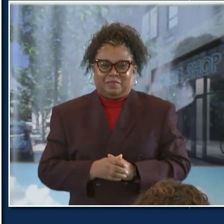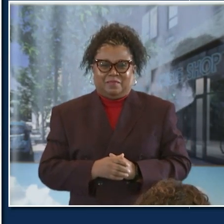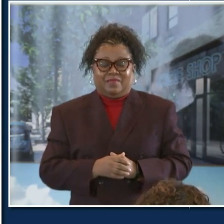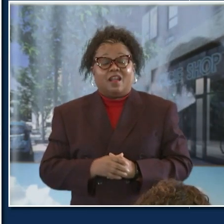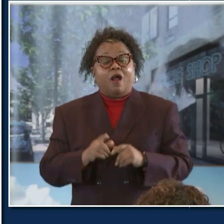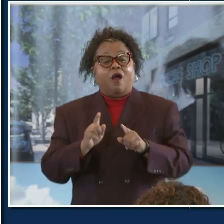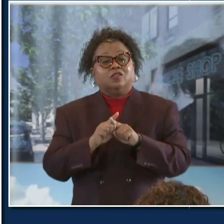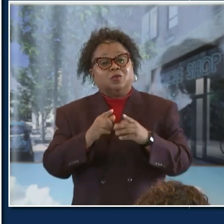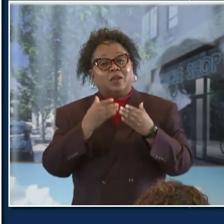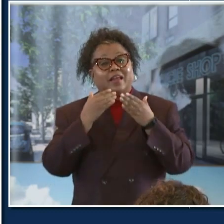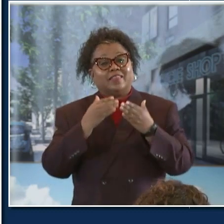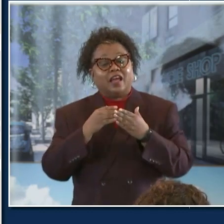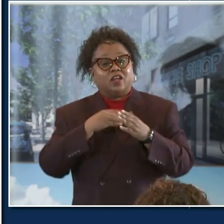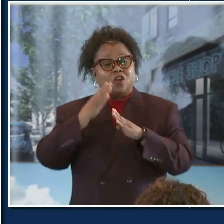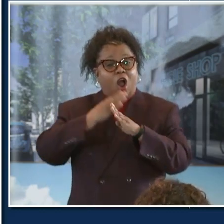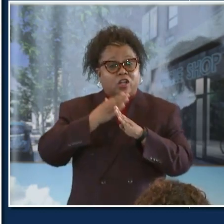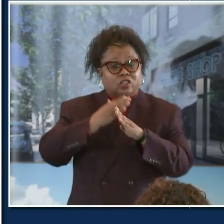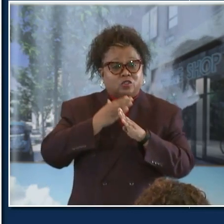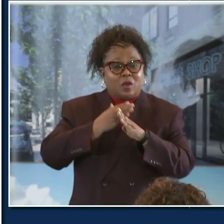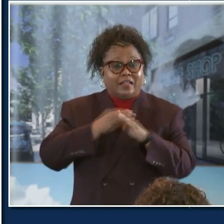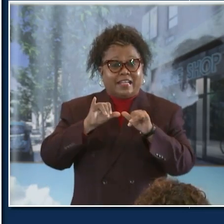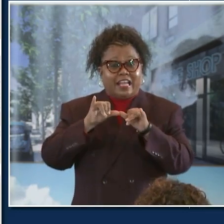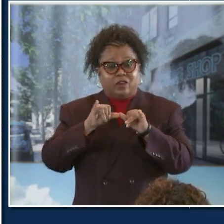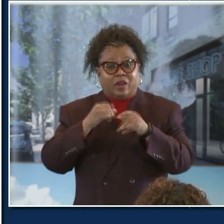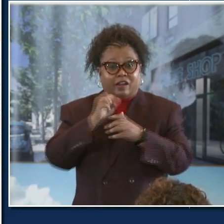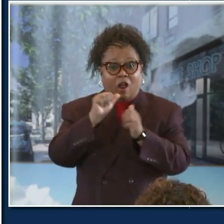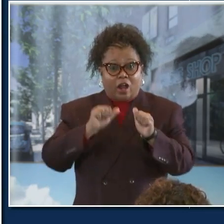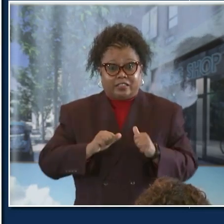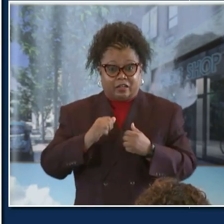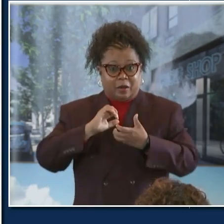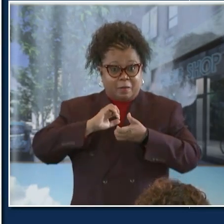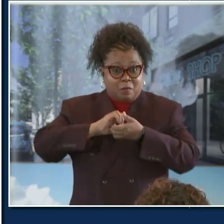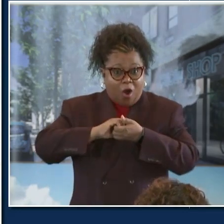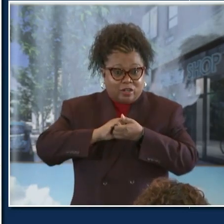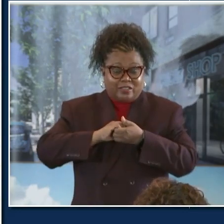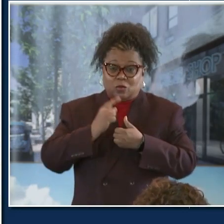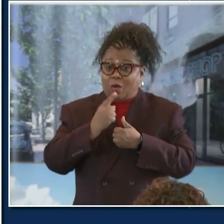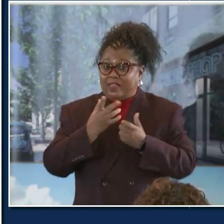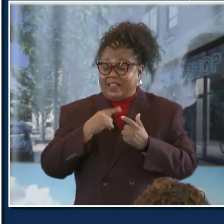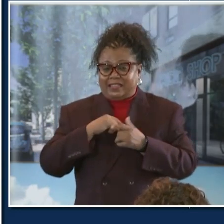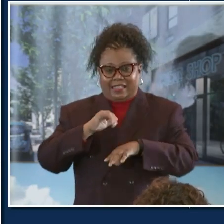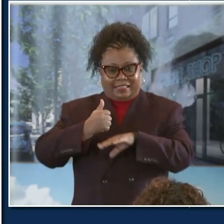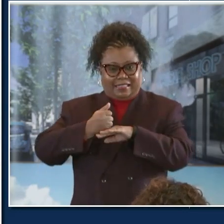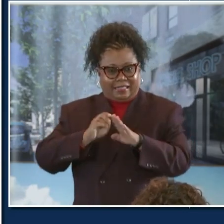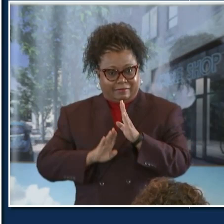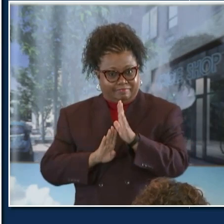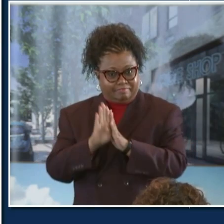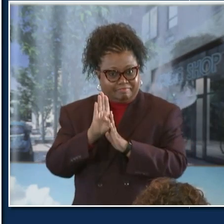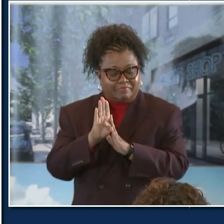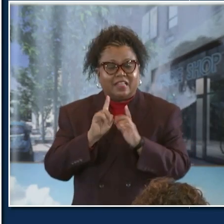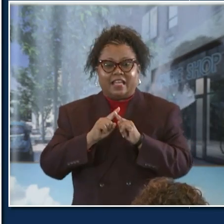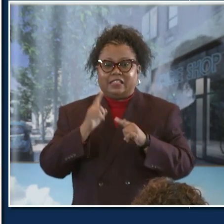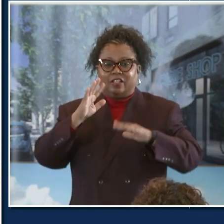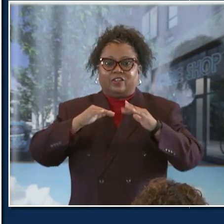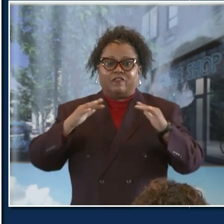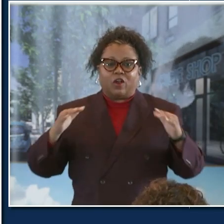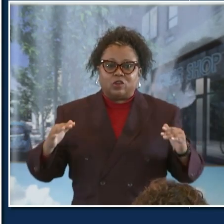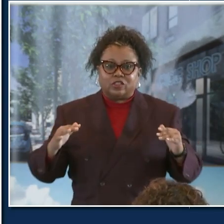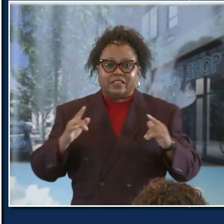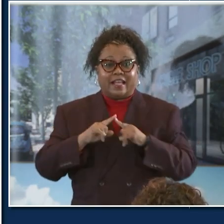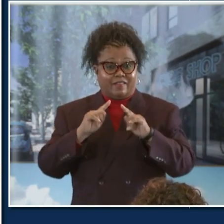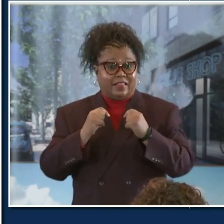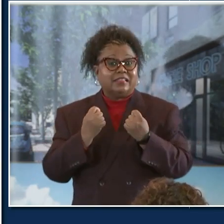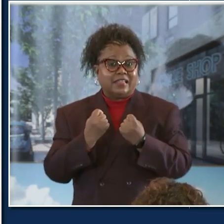I also want to thank our construction, engineering, and architecture partners, because one thing that sets this development apart is the diversity of